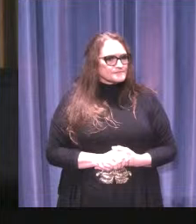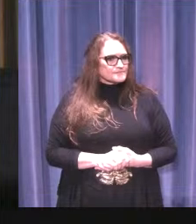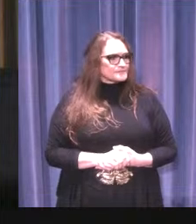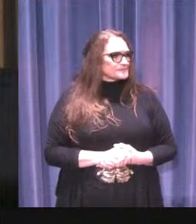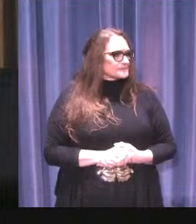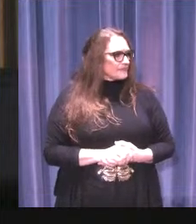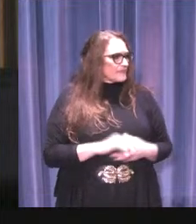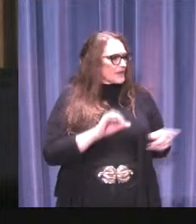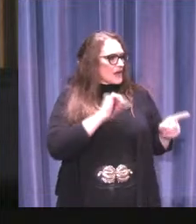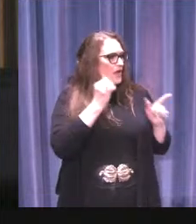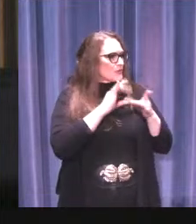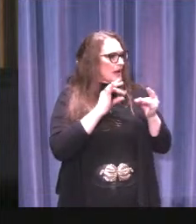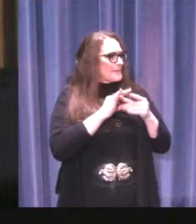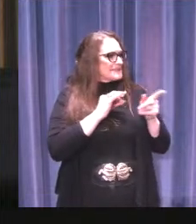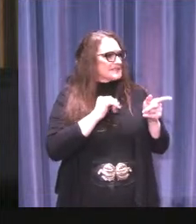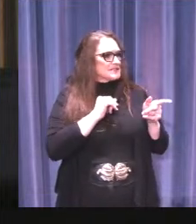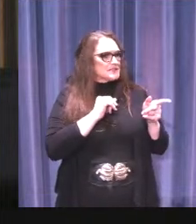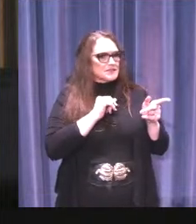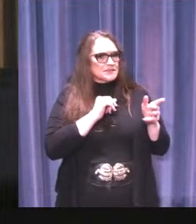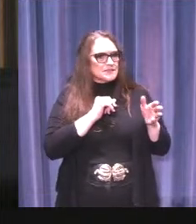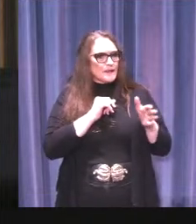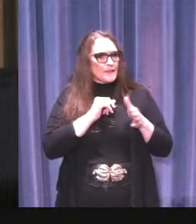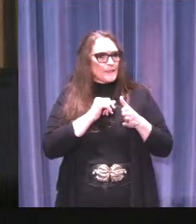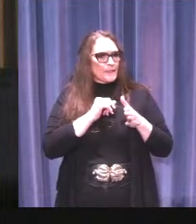Are there any other comments?